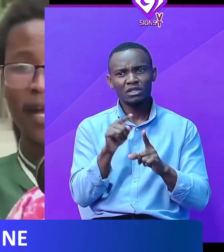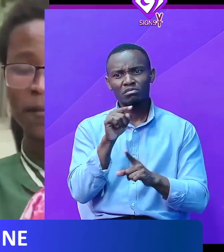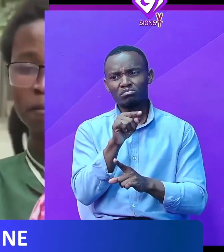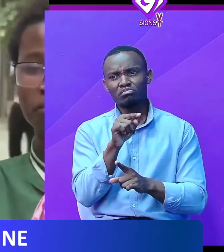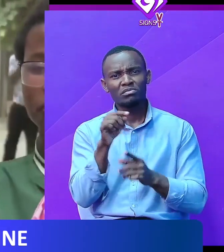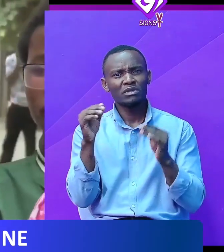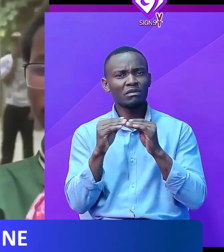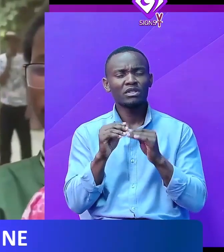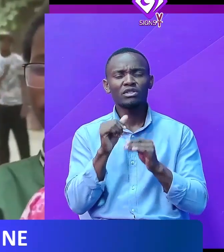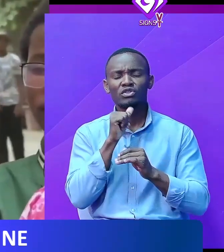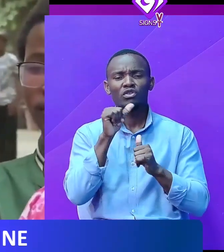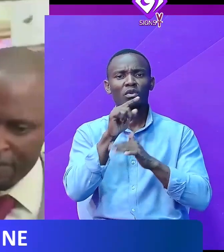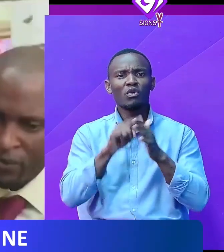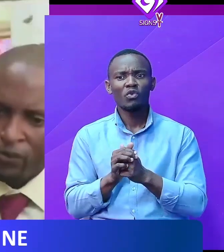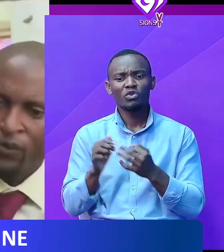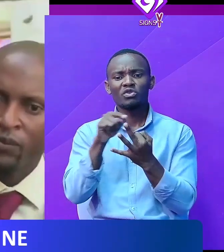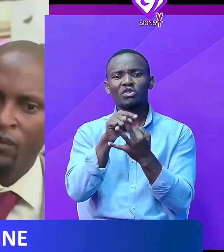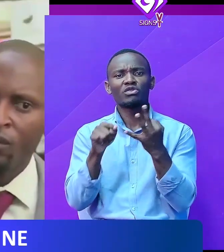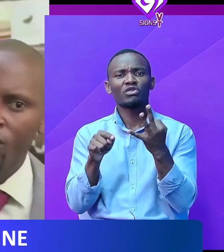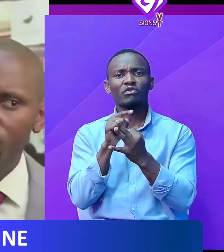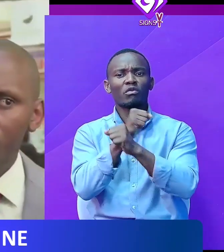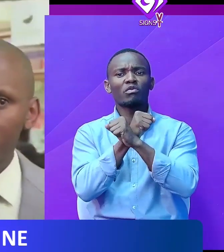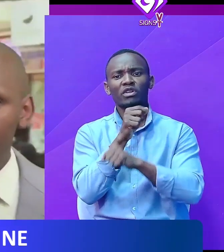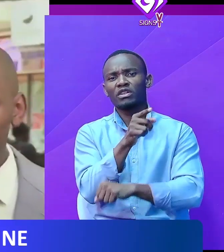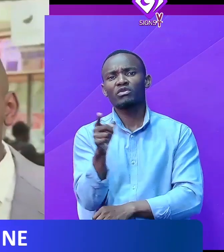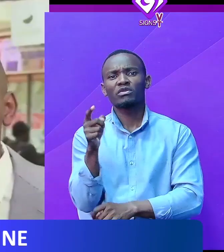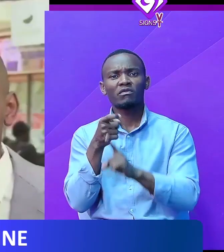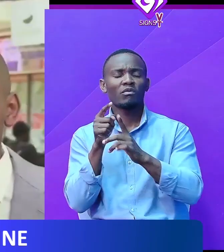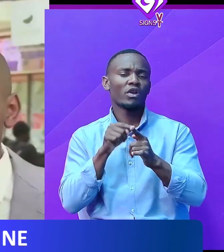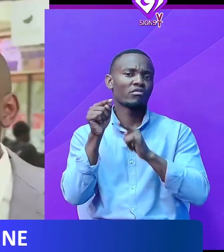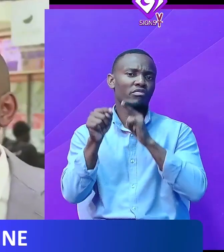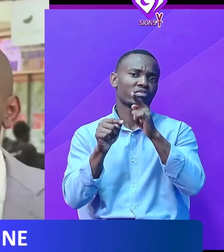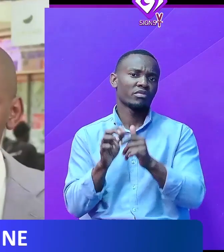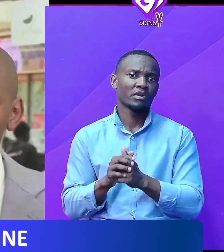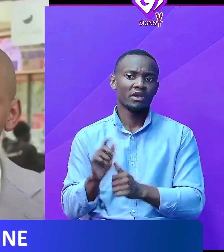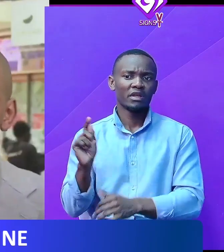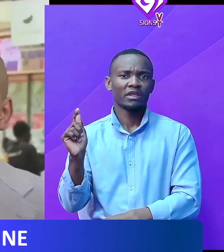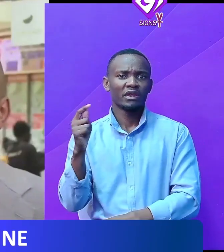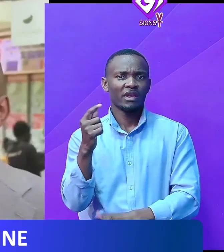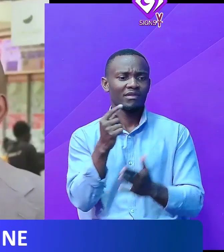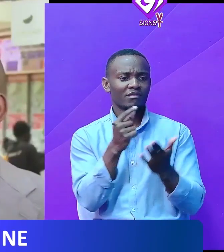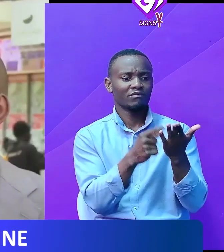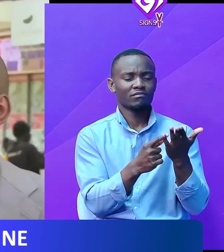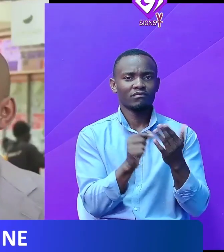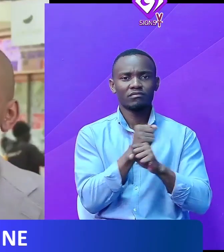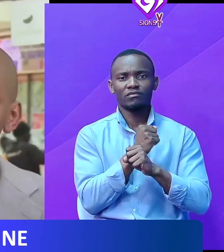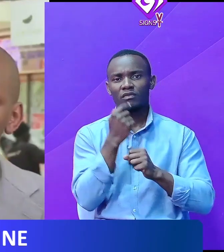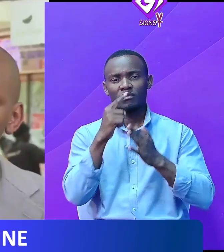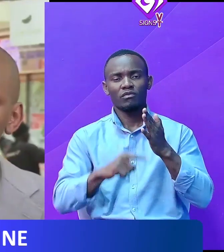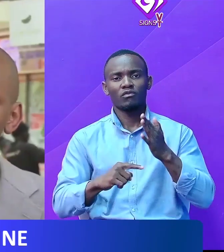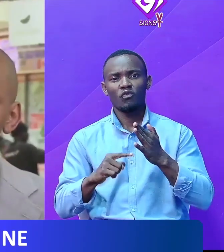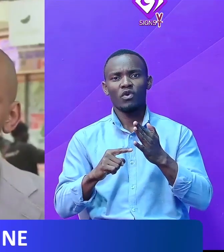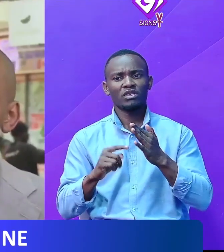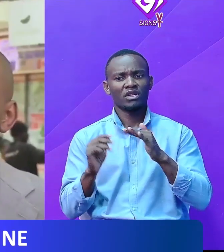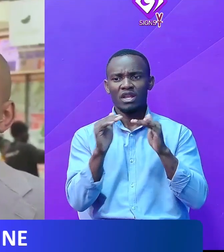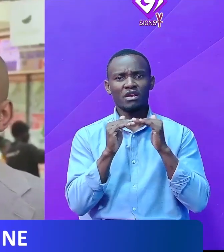from criticism by your citizens. Kenya and Uganda cannot claim to uphold democracy while engaging in abductions and